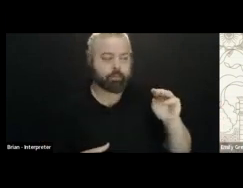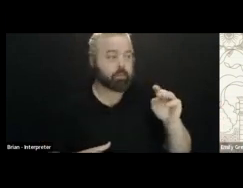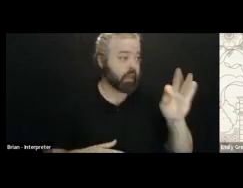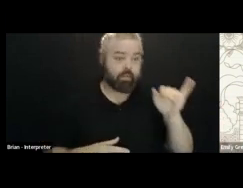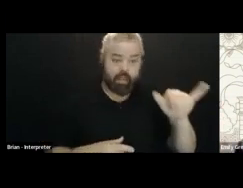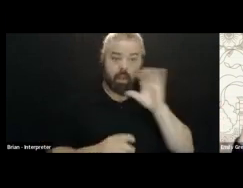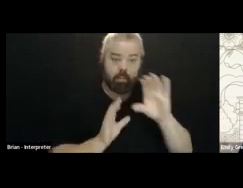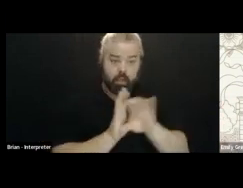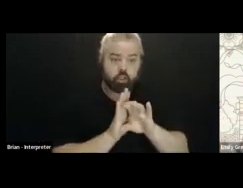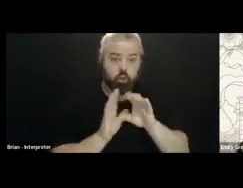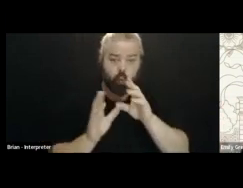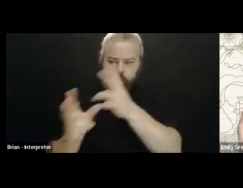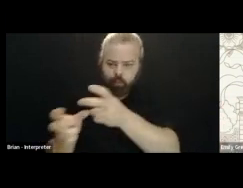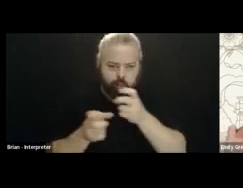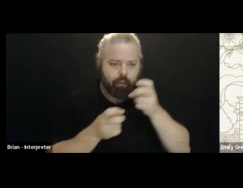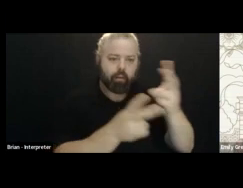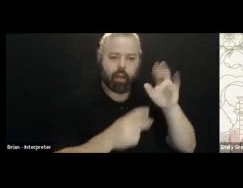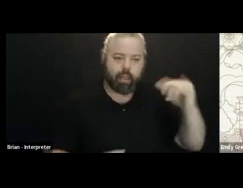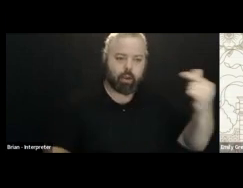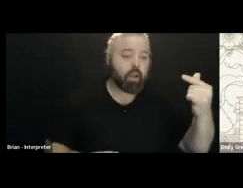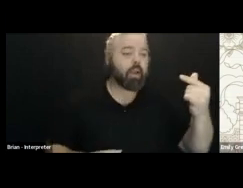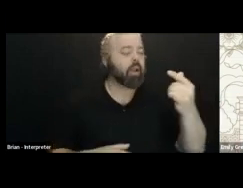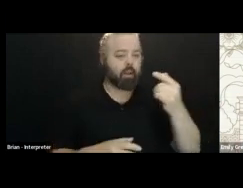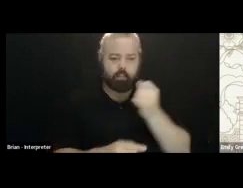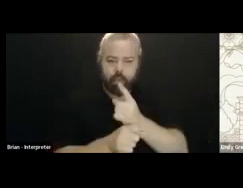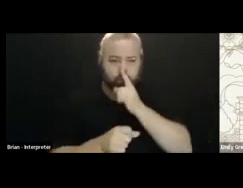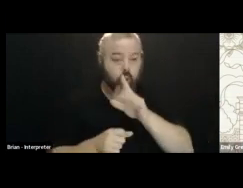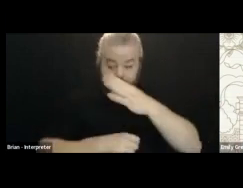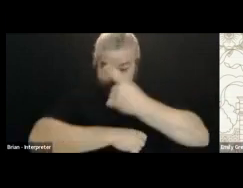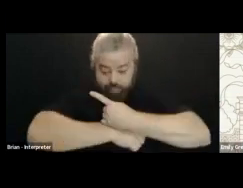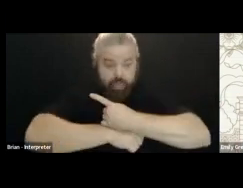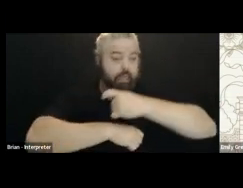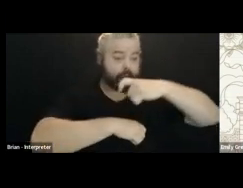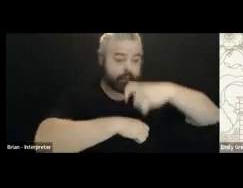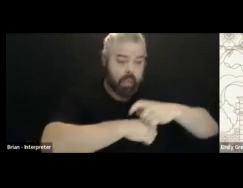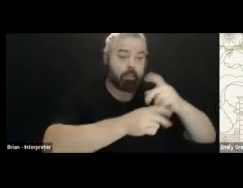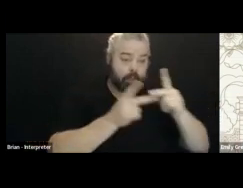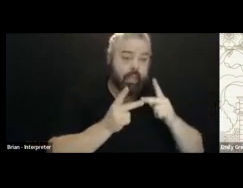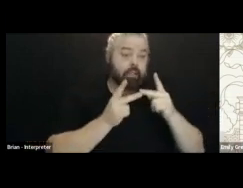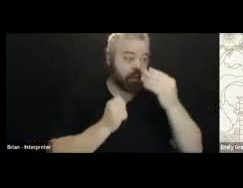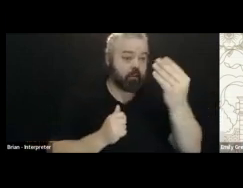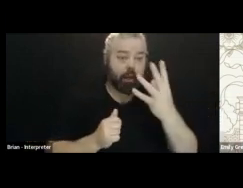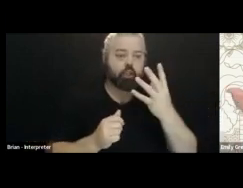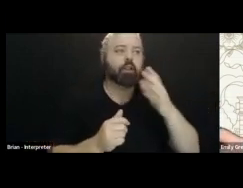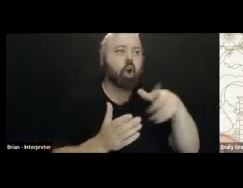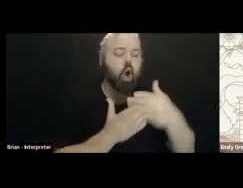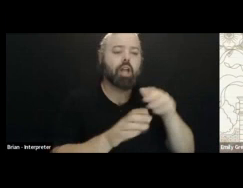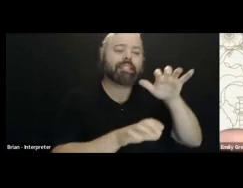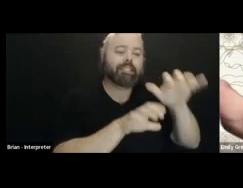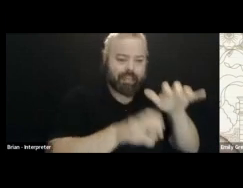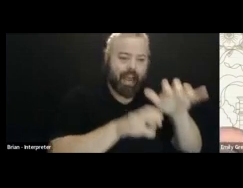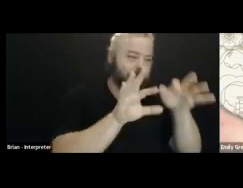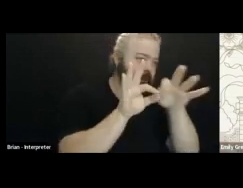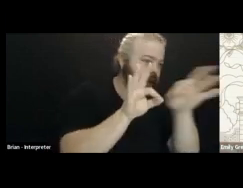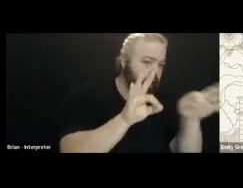it on our Instagram, making sure that the date, time, place, all that information is also typed out and accessible for someone,